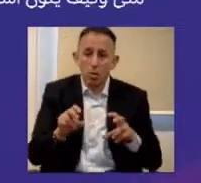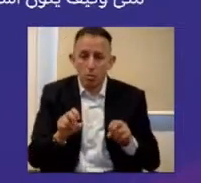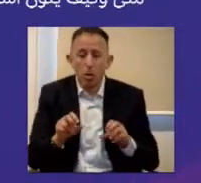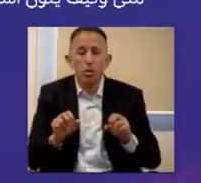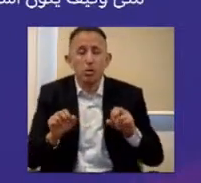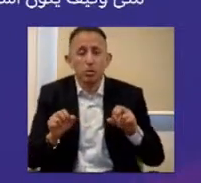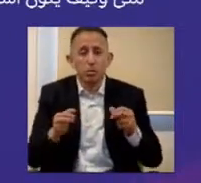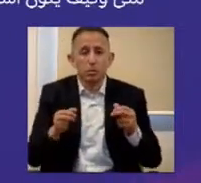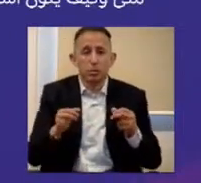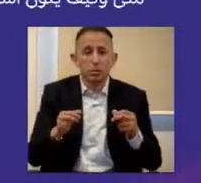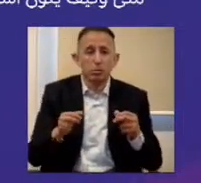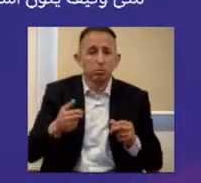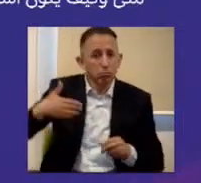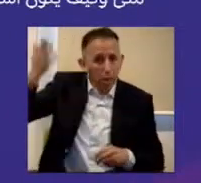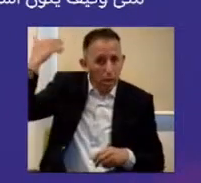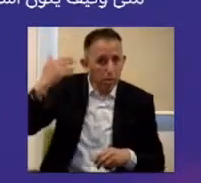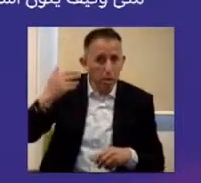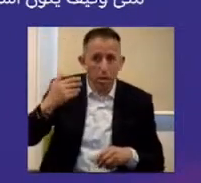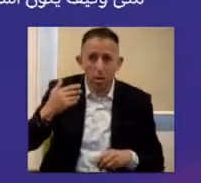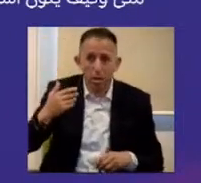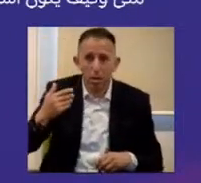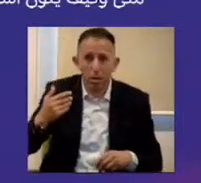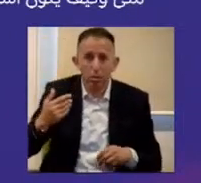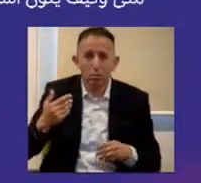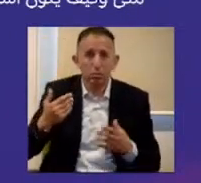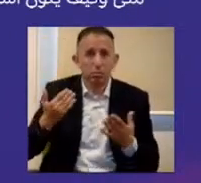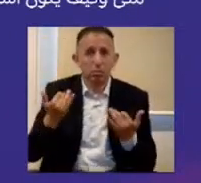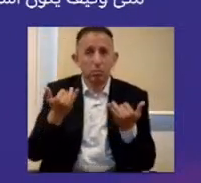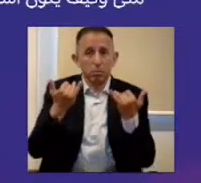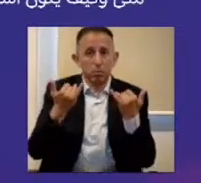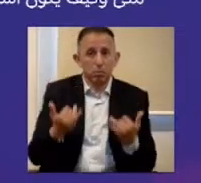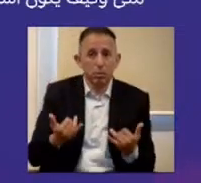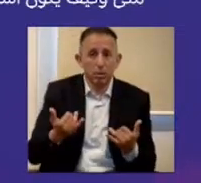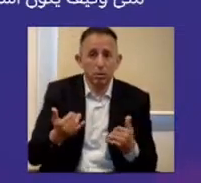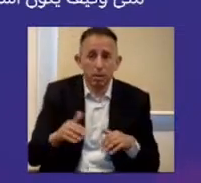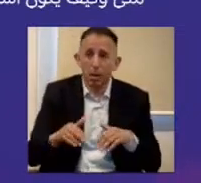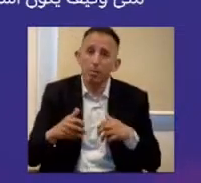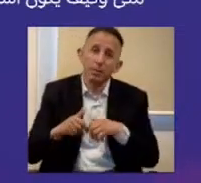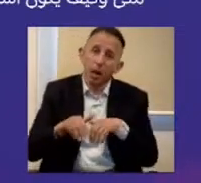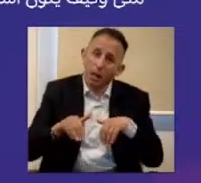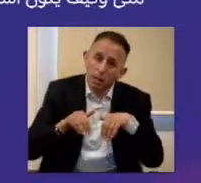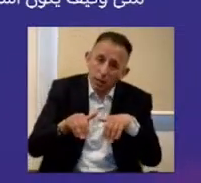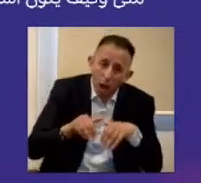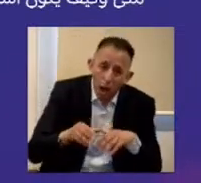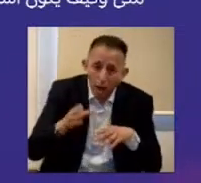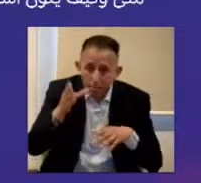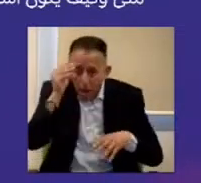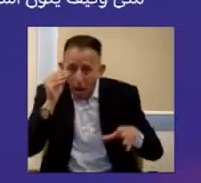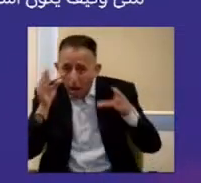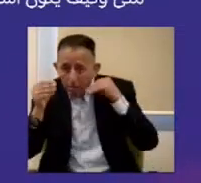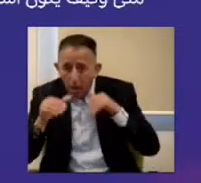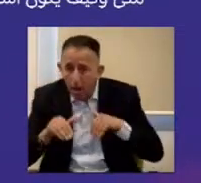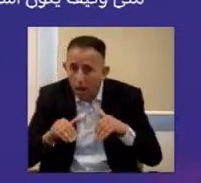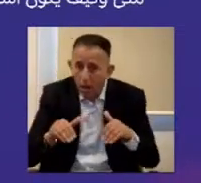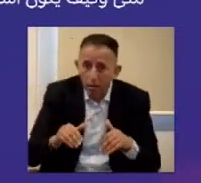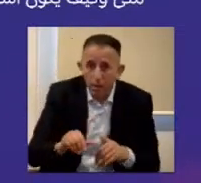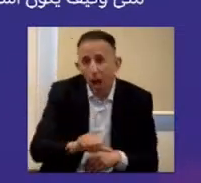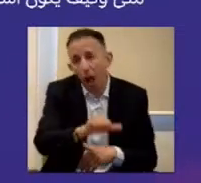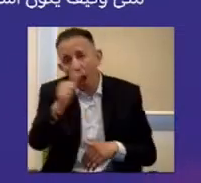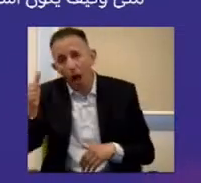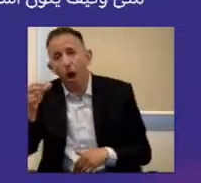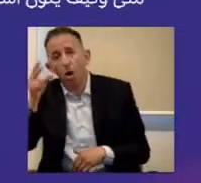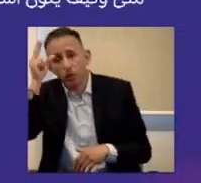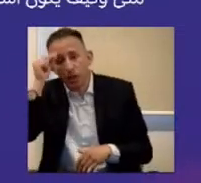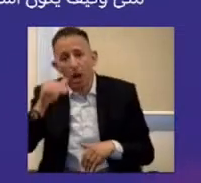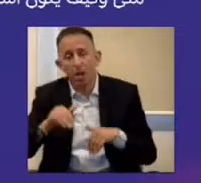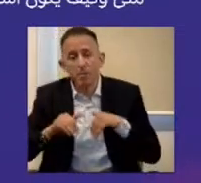career. But the problem is all of this is drowned in noisy, in a corrupted flood of information. You